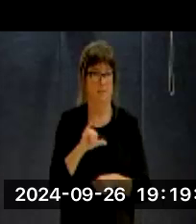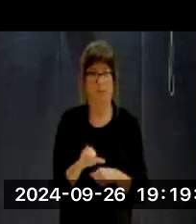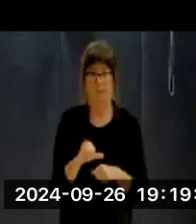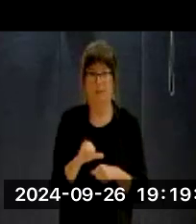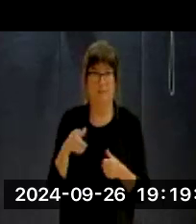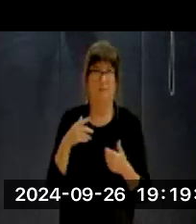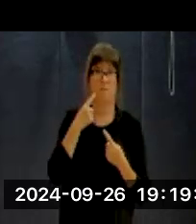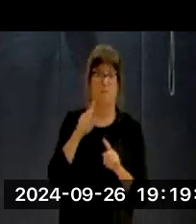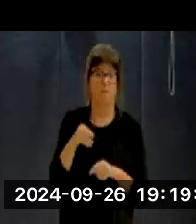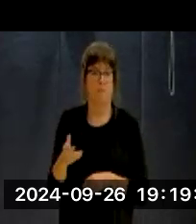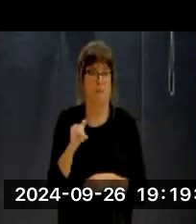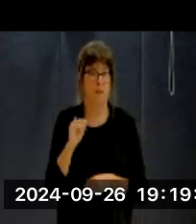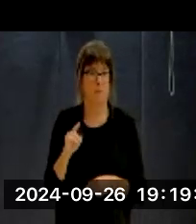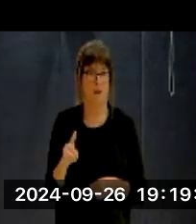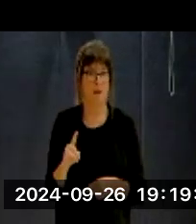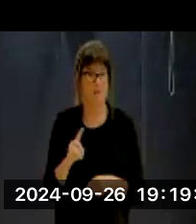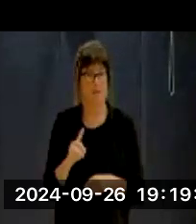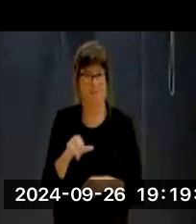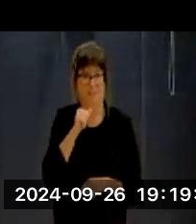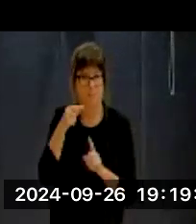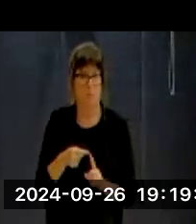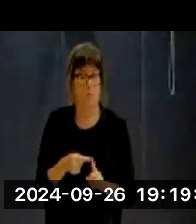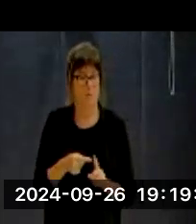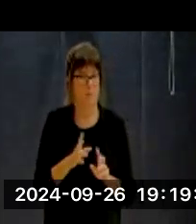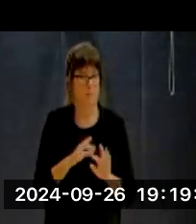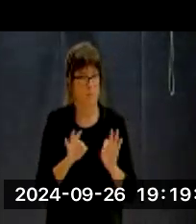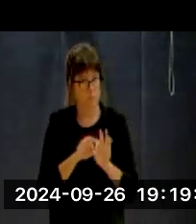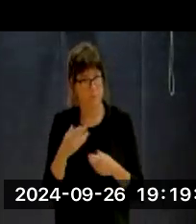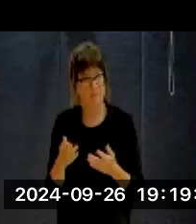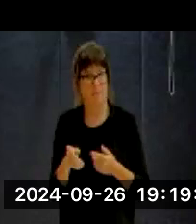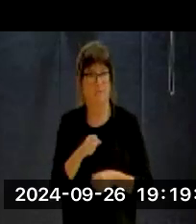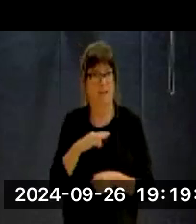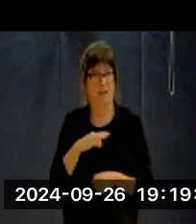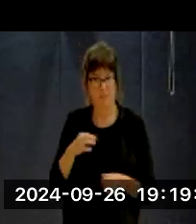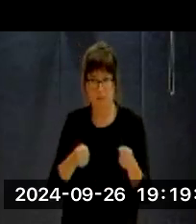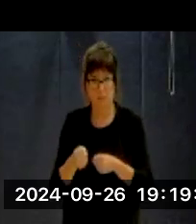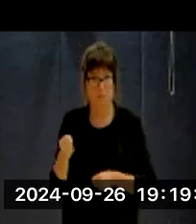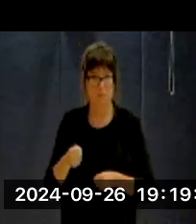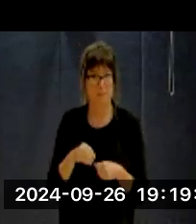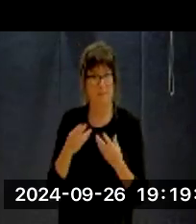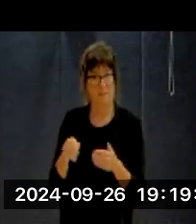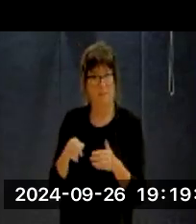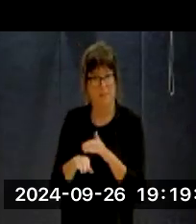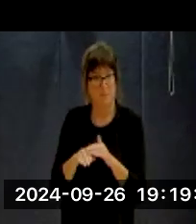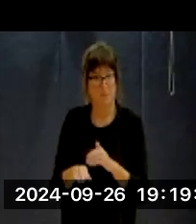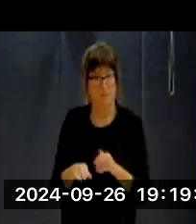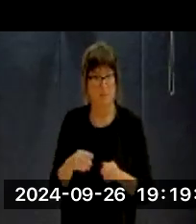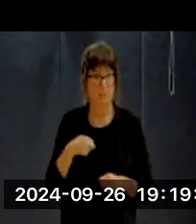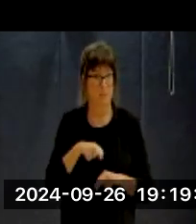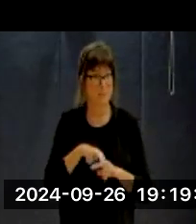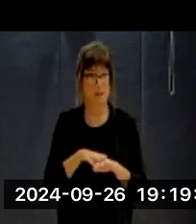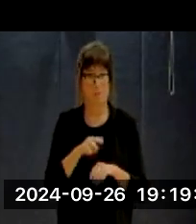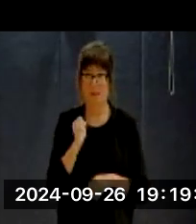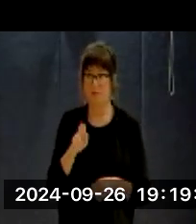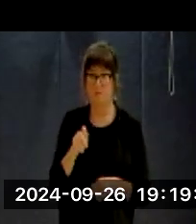It is not a matter of giving him an iPad. It's a matter of giving him the staffing, giving him the accessibility. We're sitting in on the master plan,